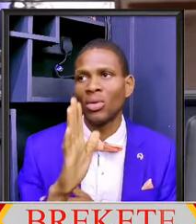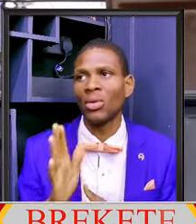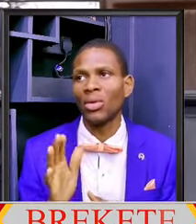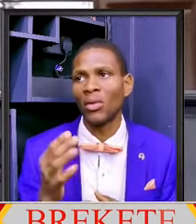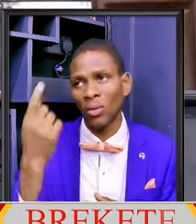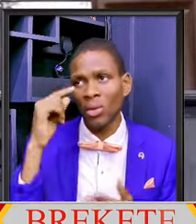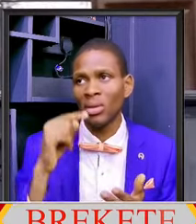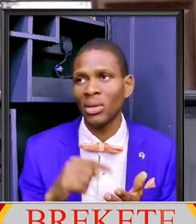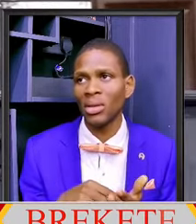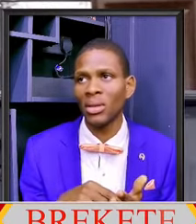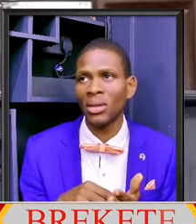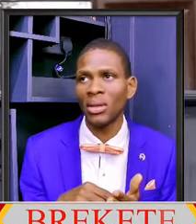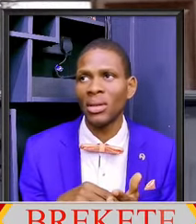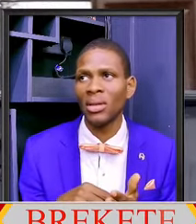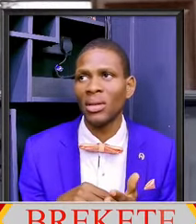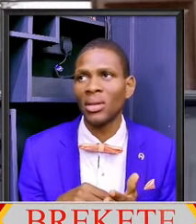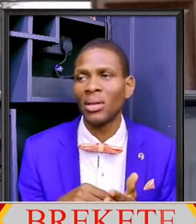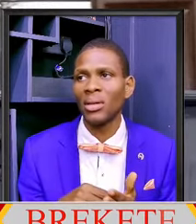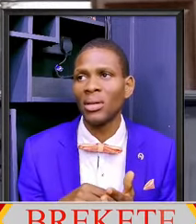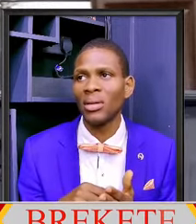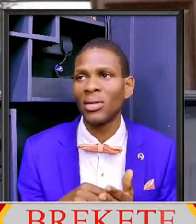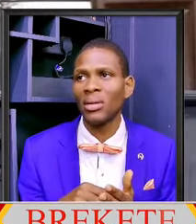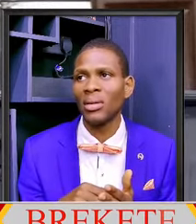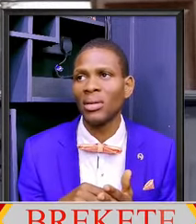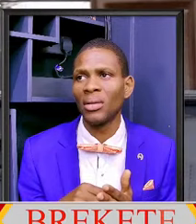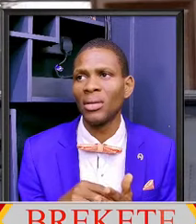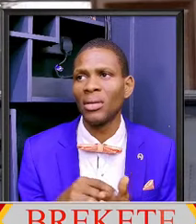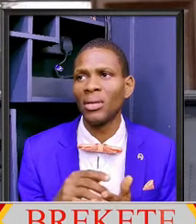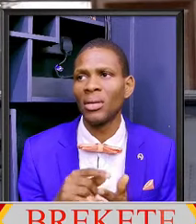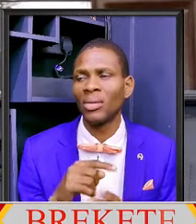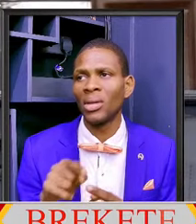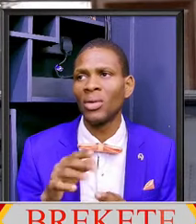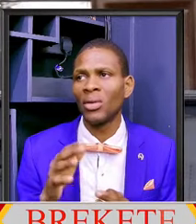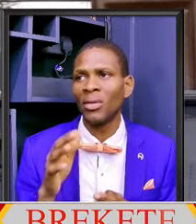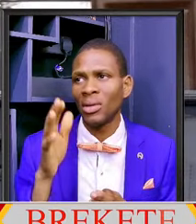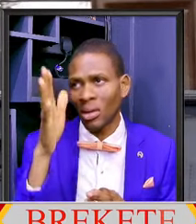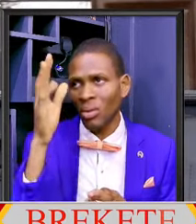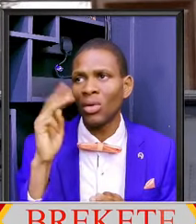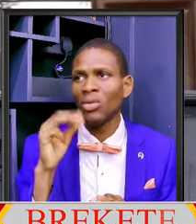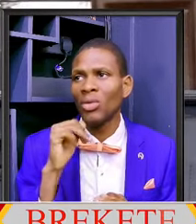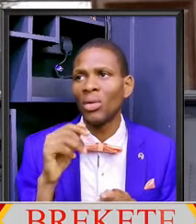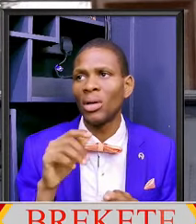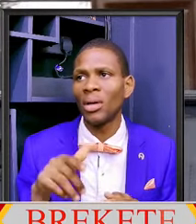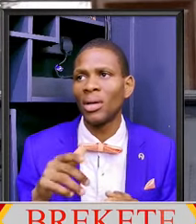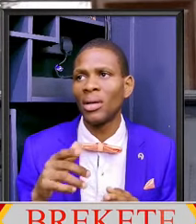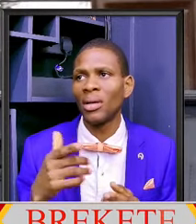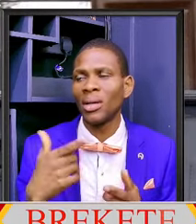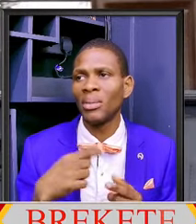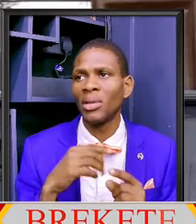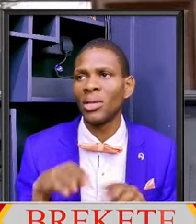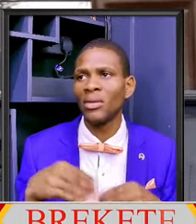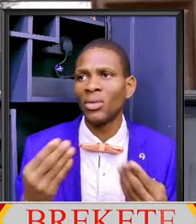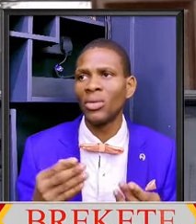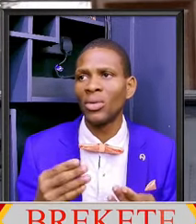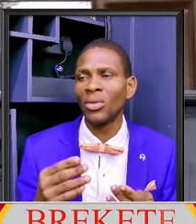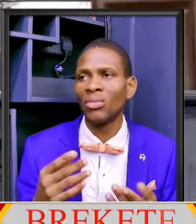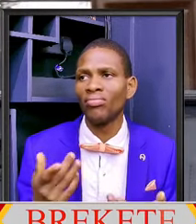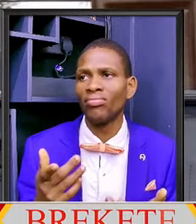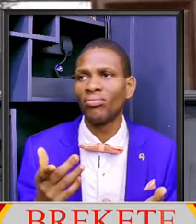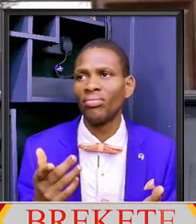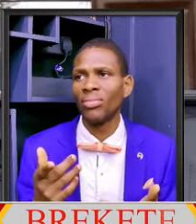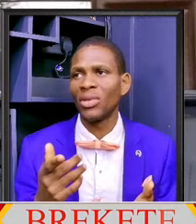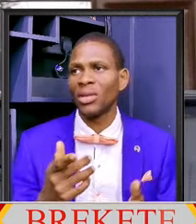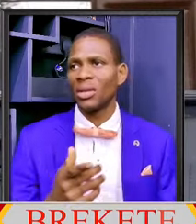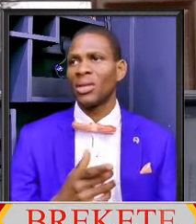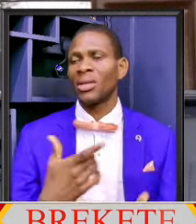okay, for this fulfillment that you've been throughout these years, when your father was not allowed, let me give you a resting place. And that's how God directed her to